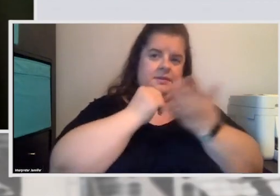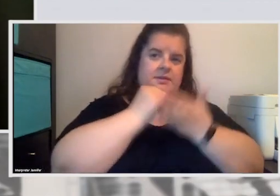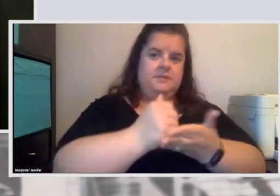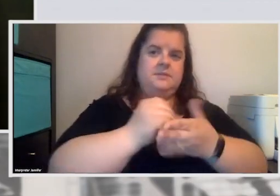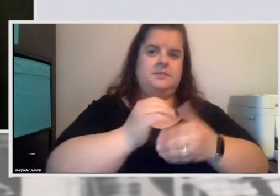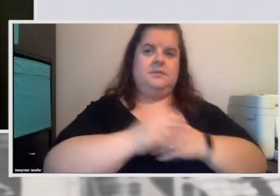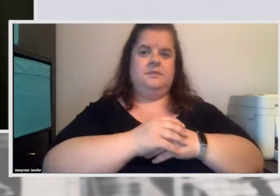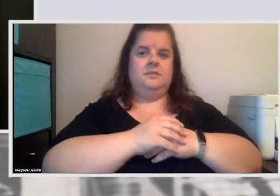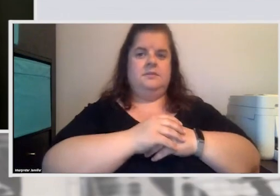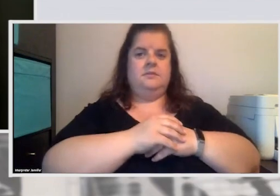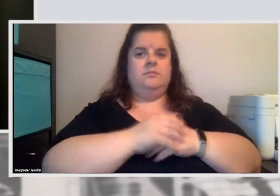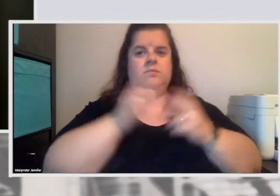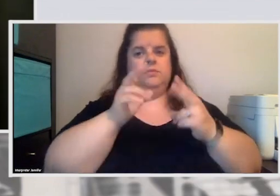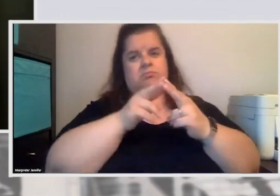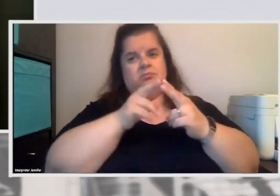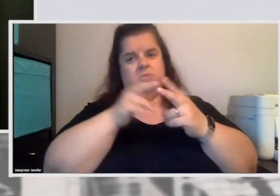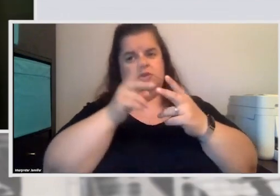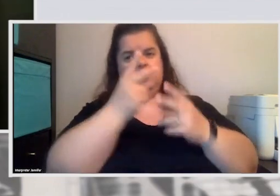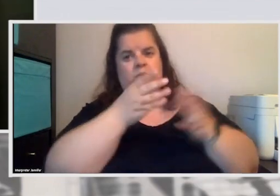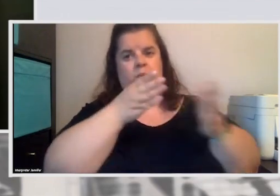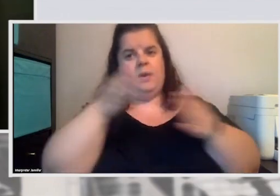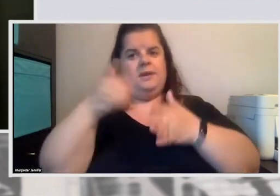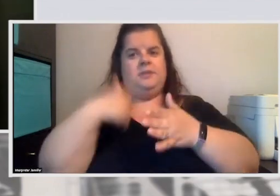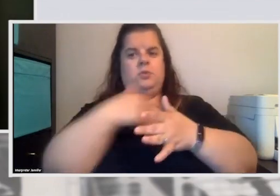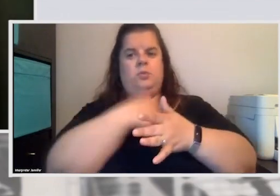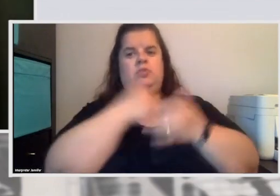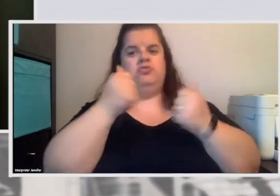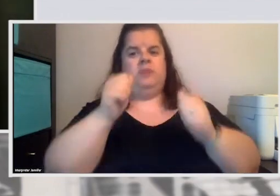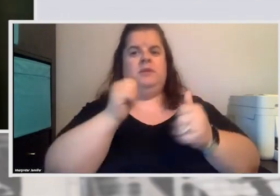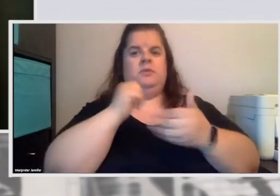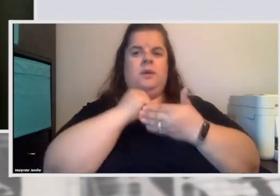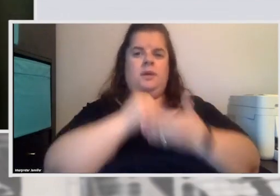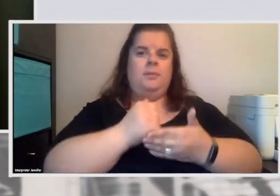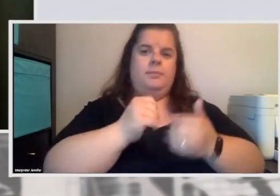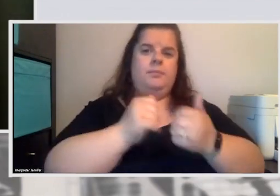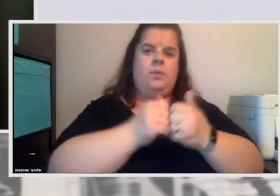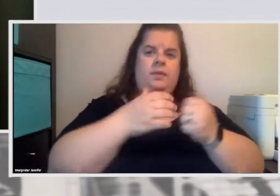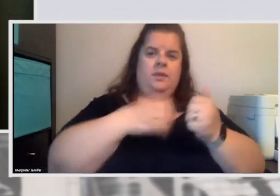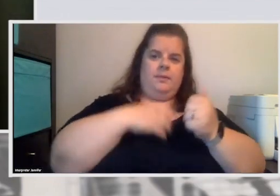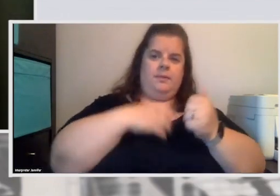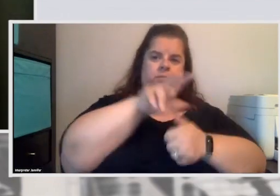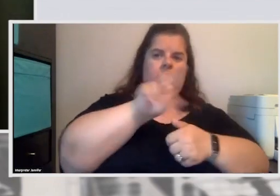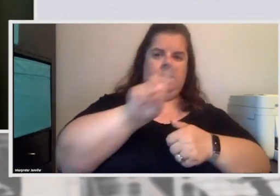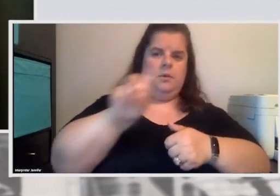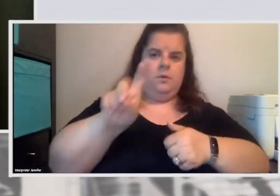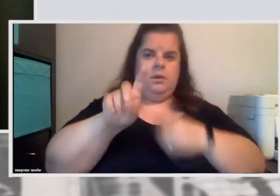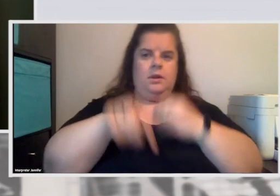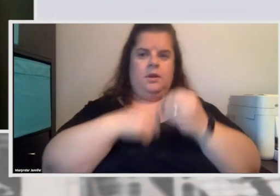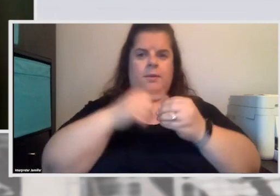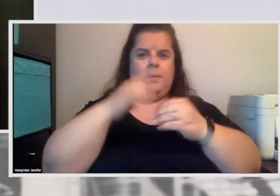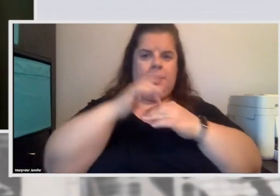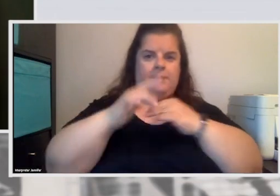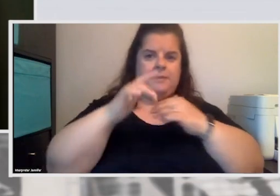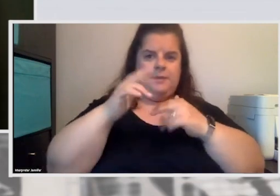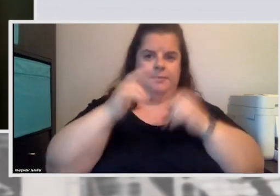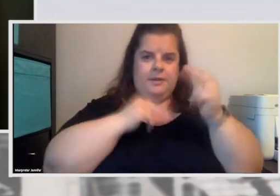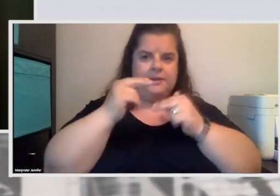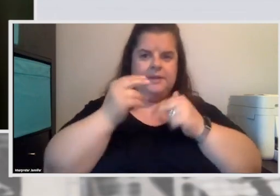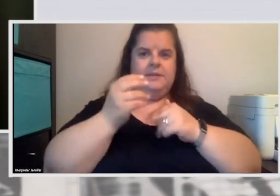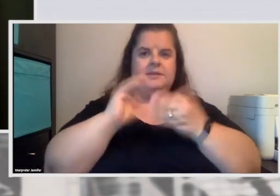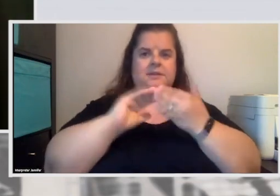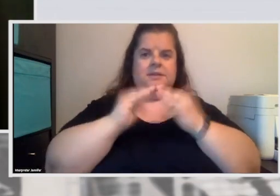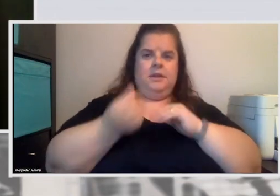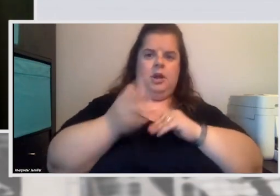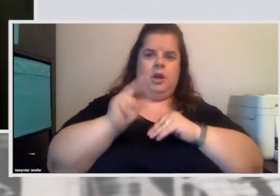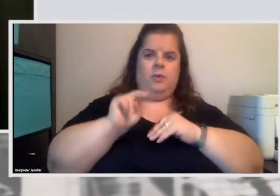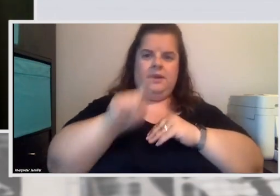of two prongs that we work on when we get complaints and 311s about vacant structures that are city owned that need